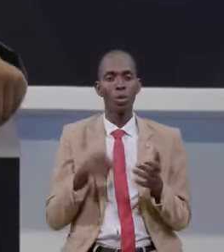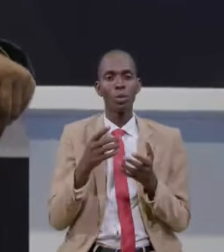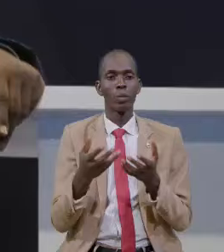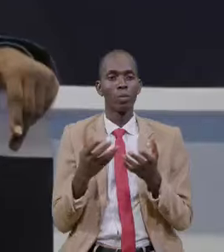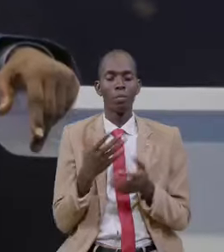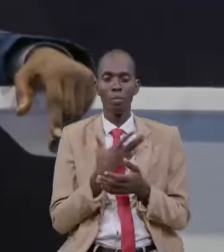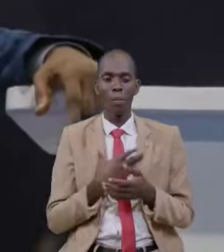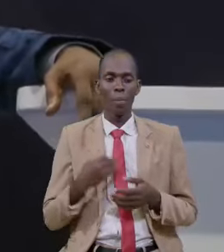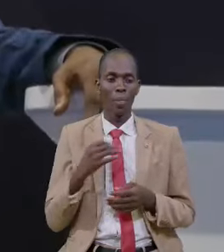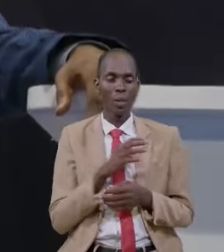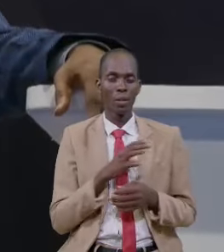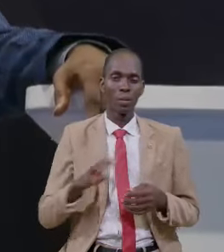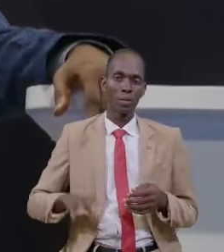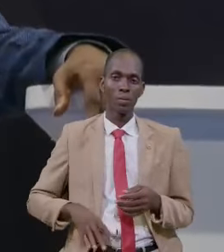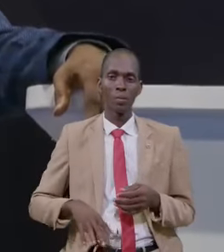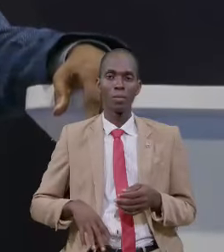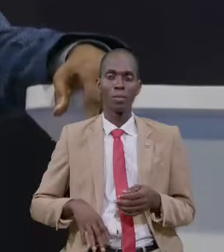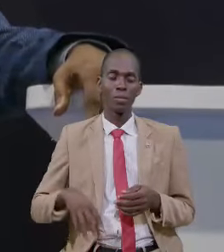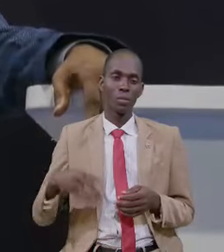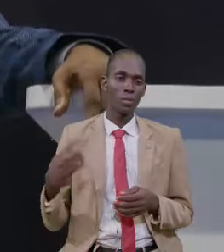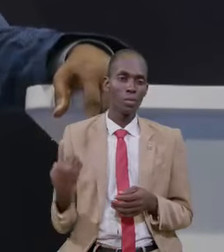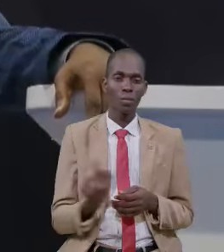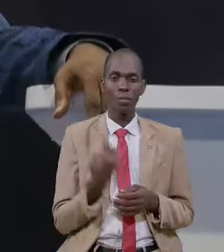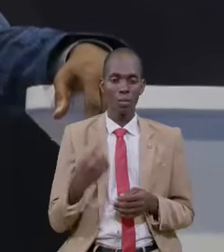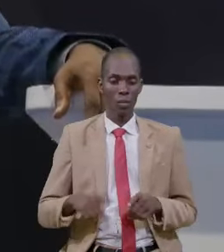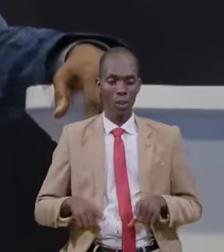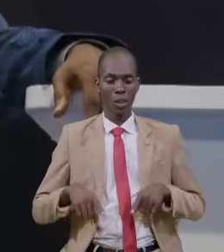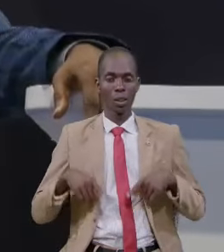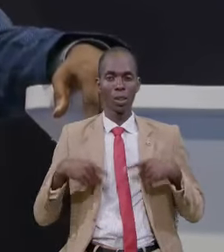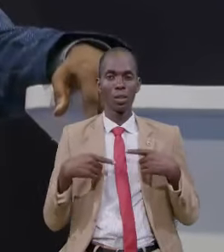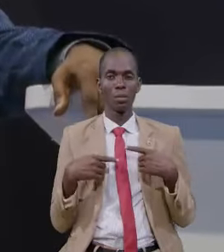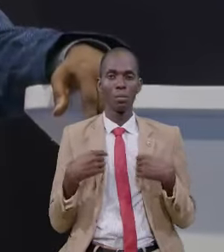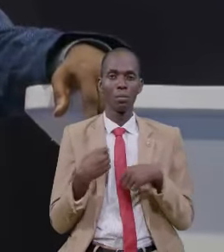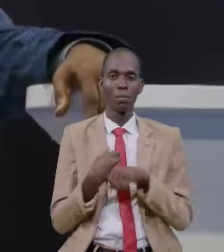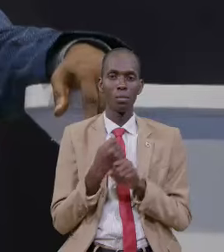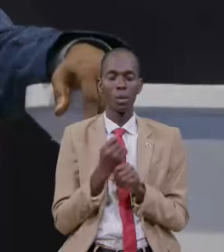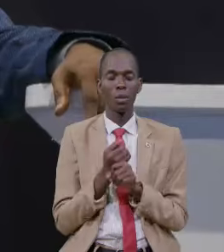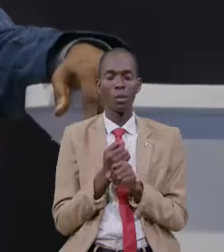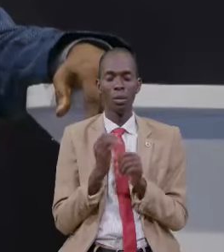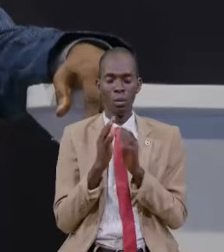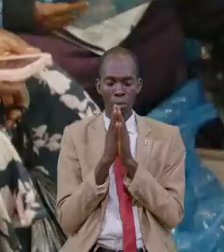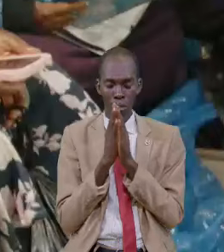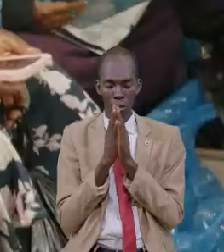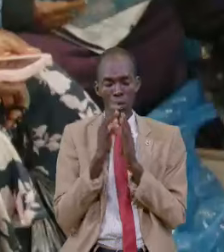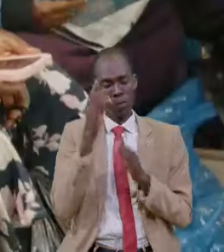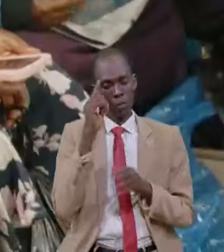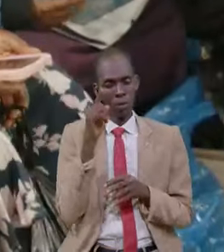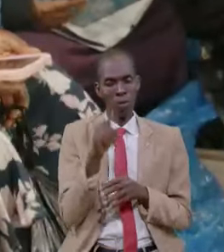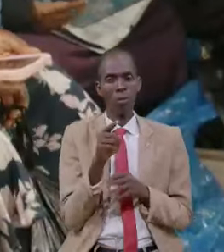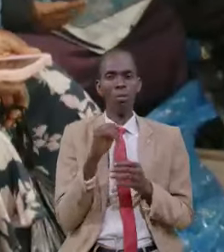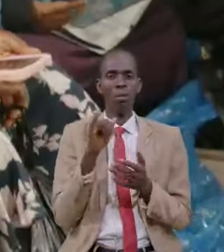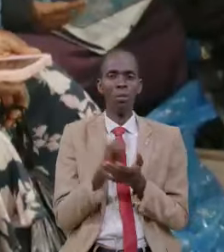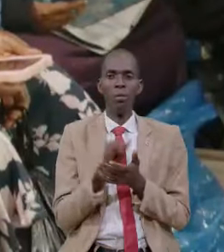Christ ever liveth, making intercession for you. That's